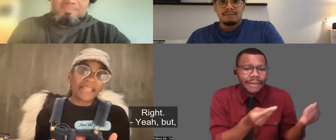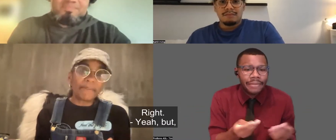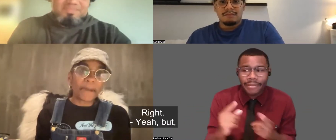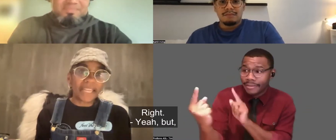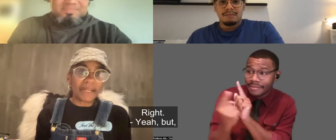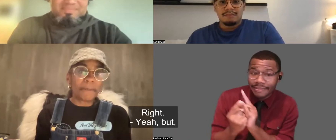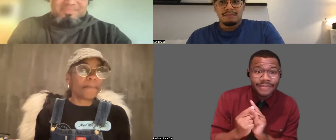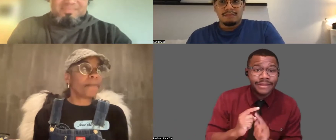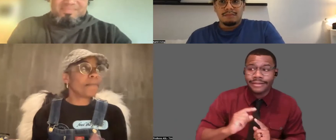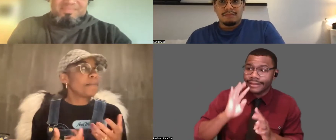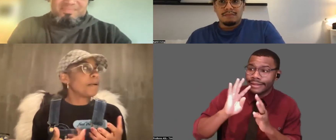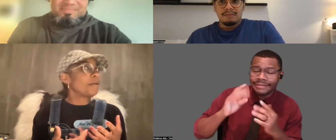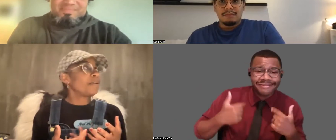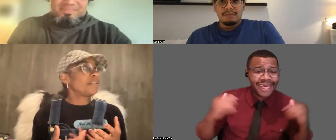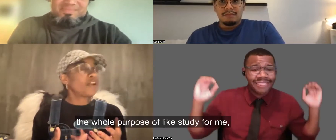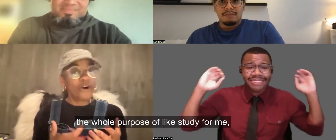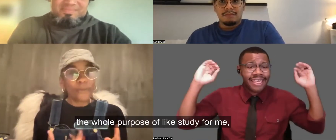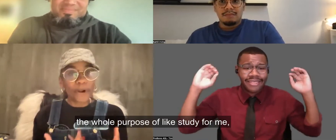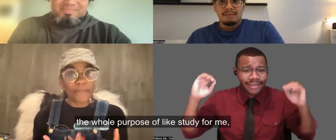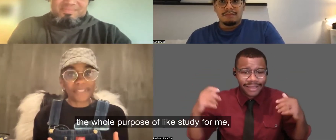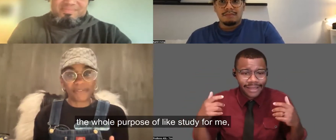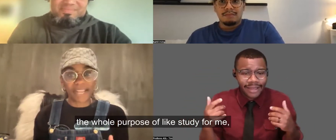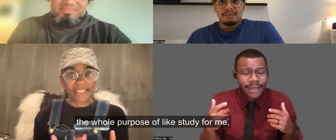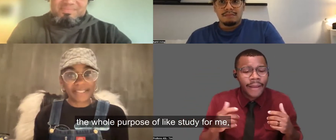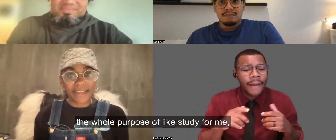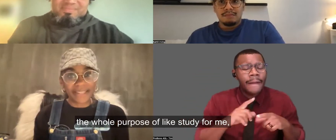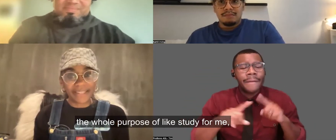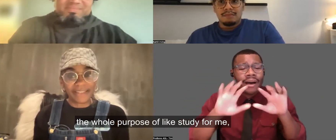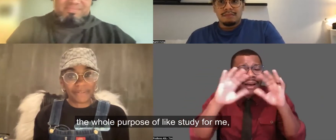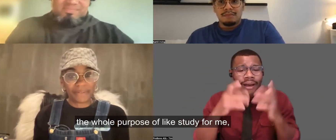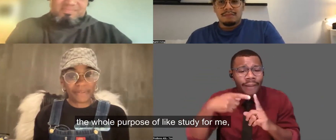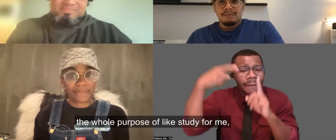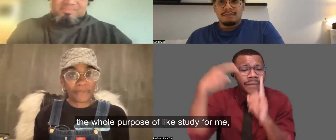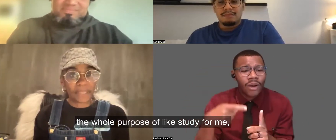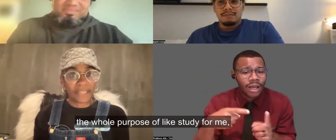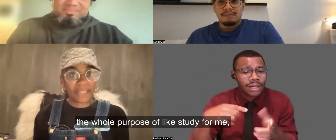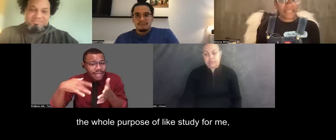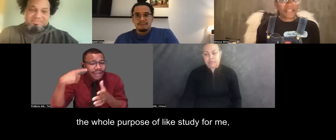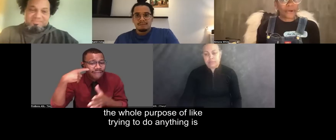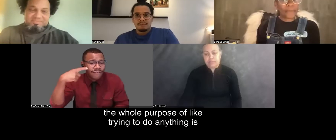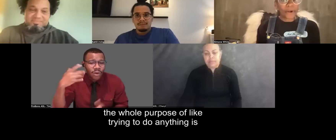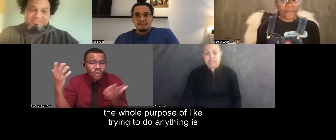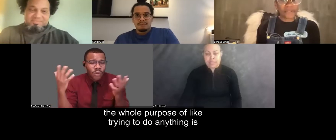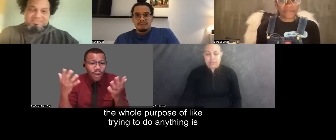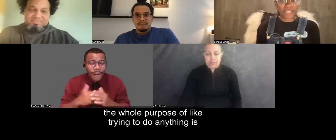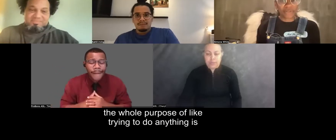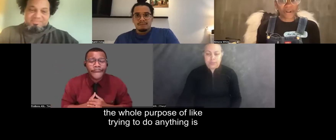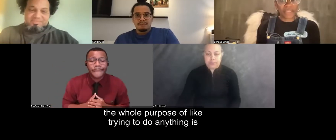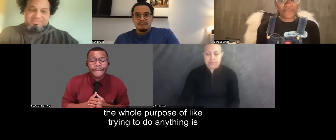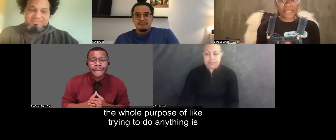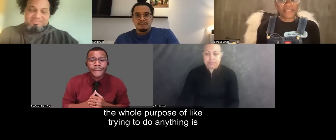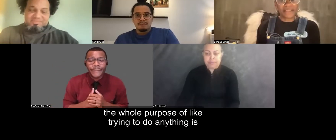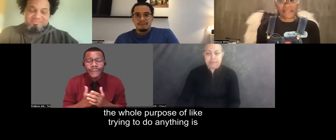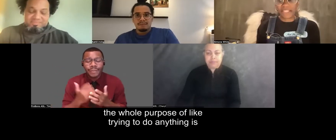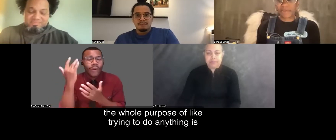Yeah, but the whole purpose of like study for me, the whole purpose of like trying to